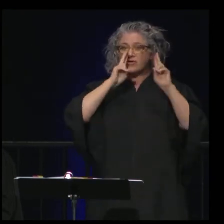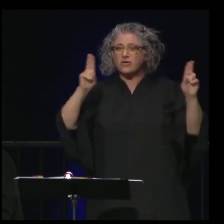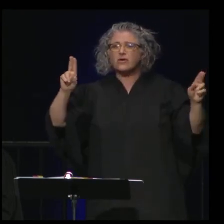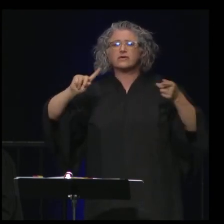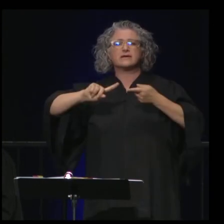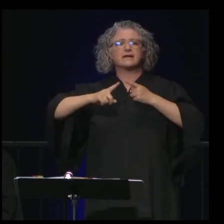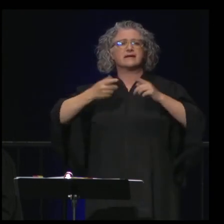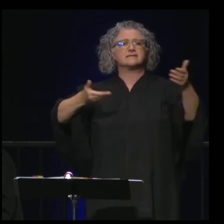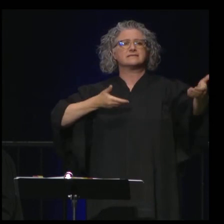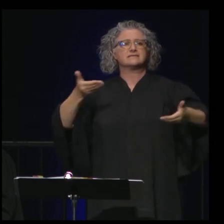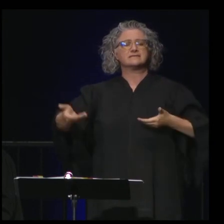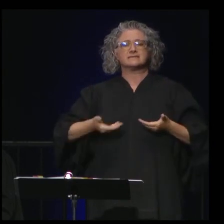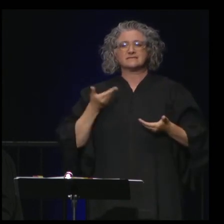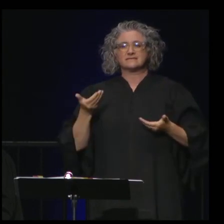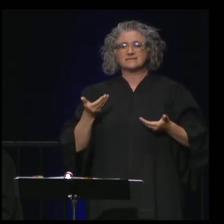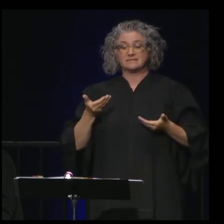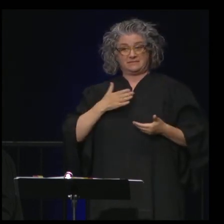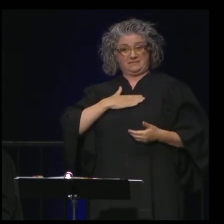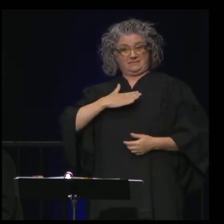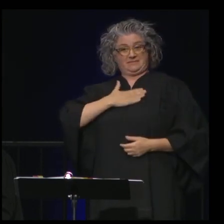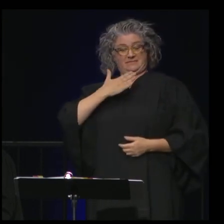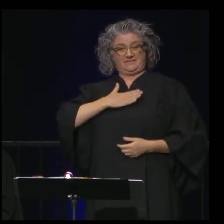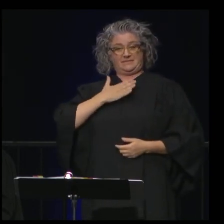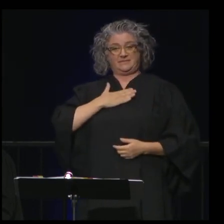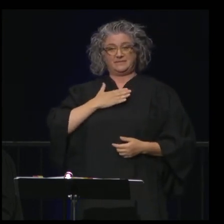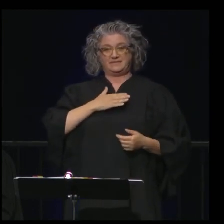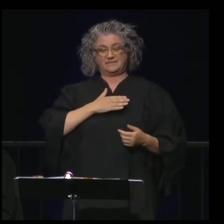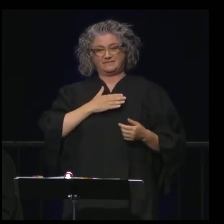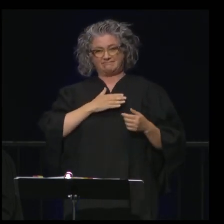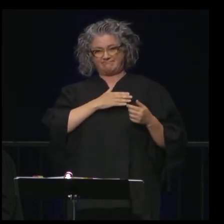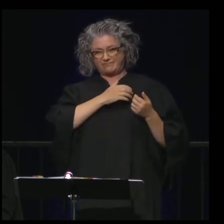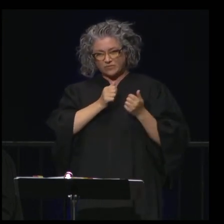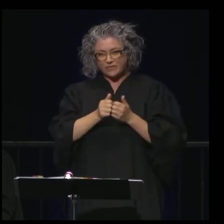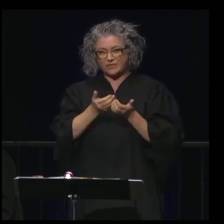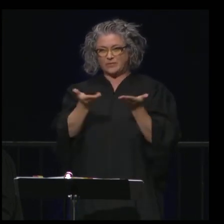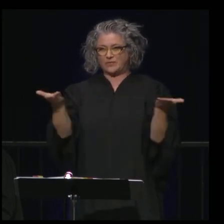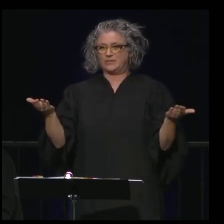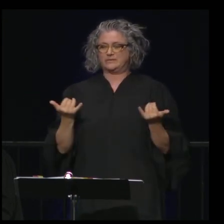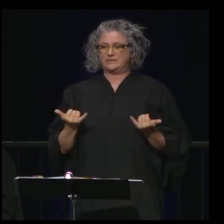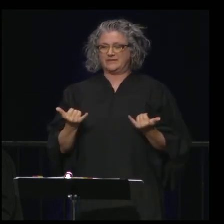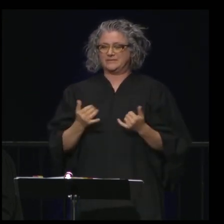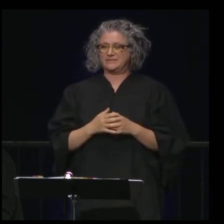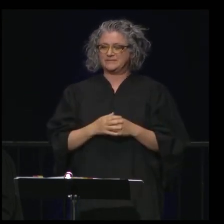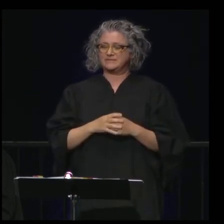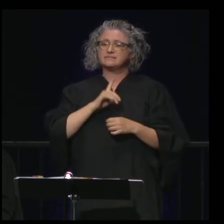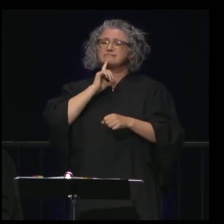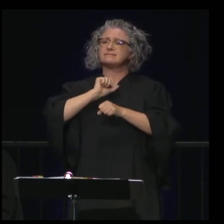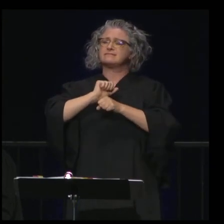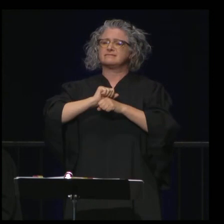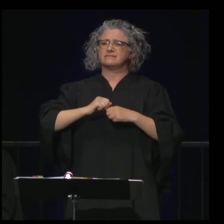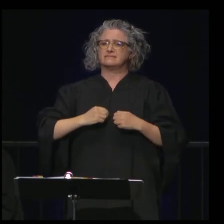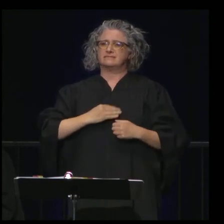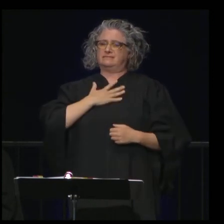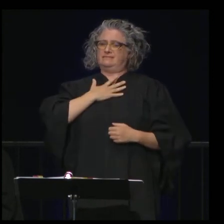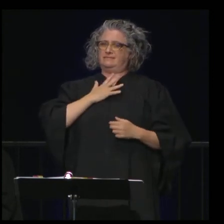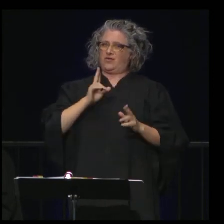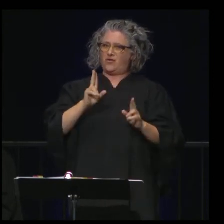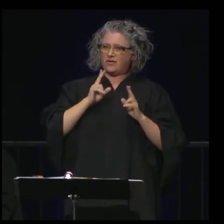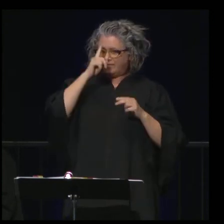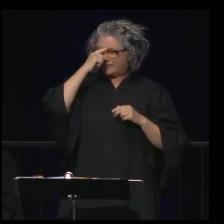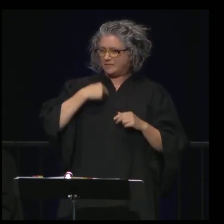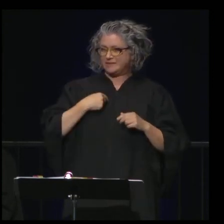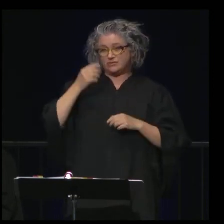guests, it is my pleasure to be with you today. And it is truly an honor for me to speak to you